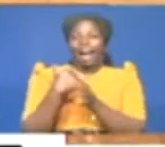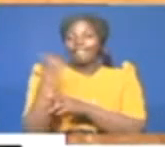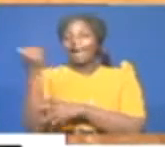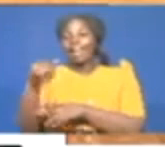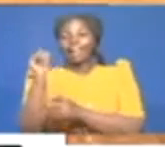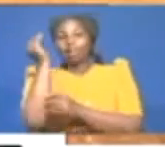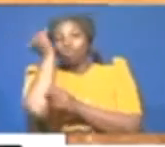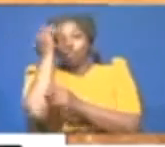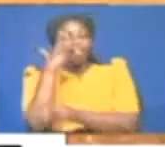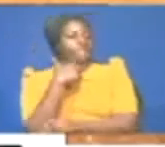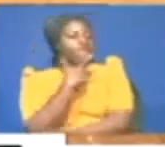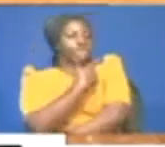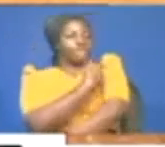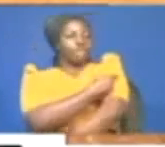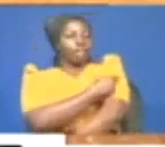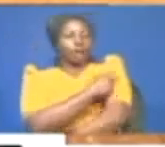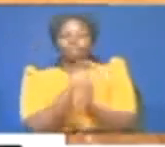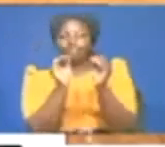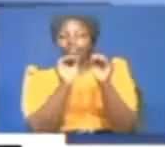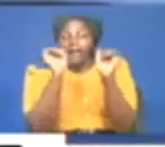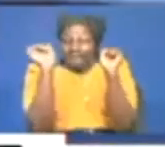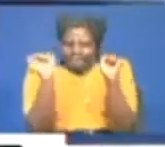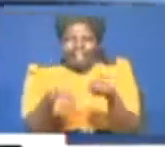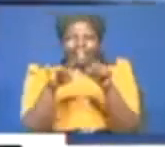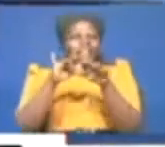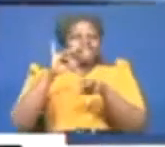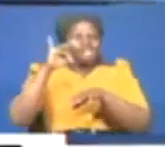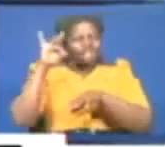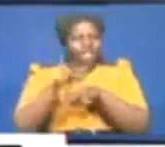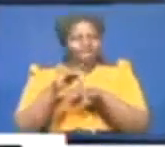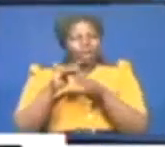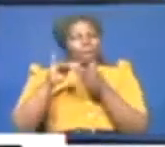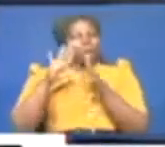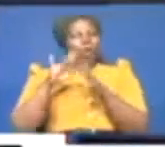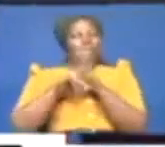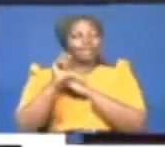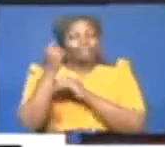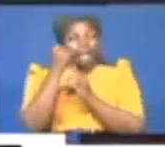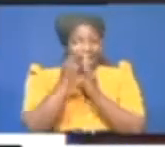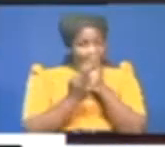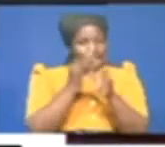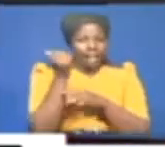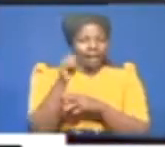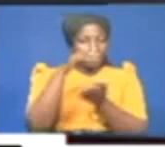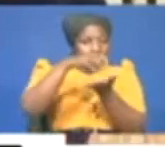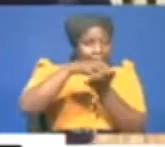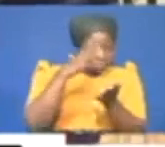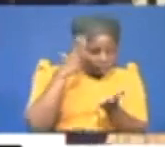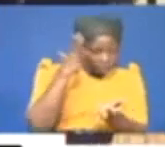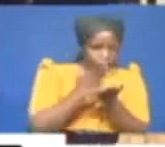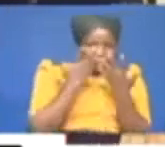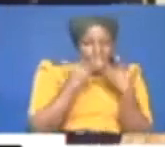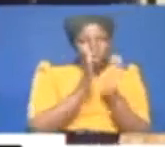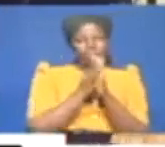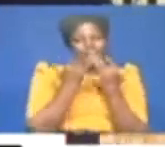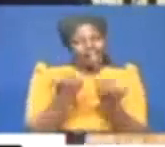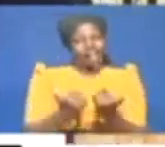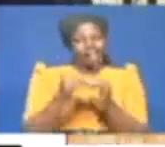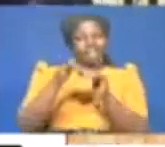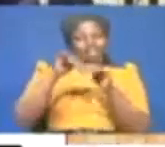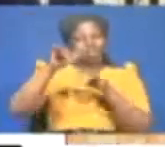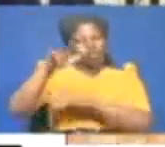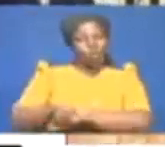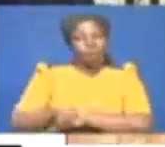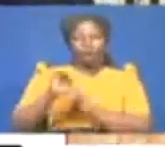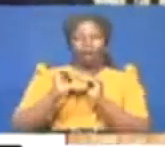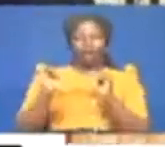could compound the situation in Kenya if a case of Ebola was to be confirmed with the current low level of preparedness. The